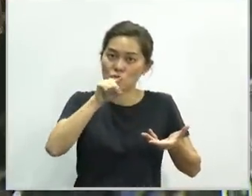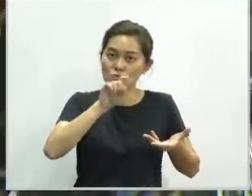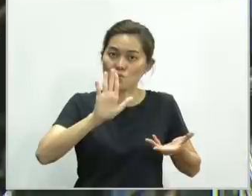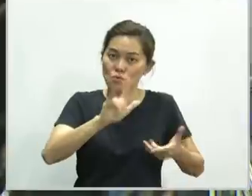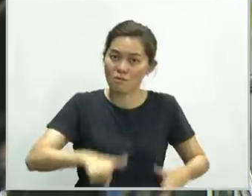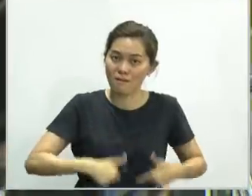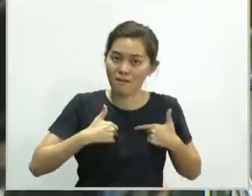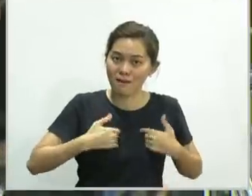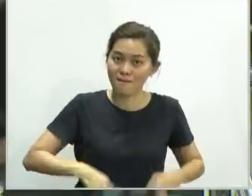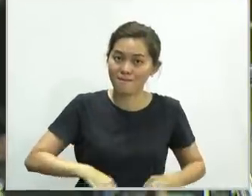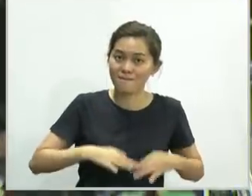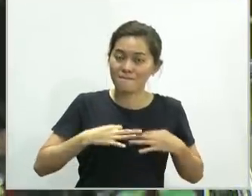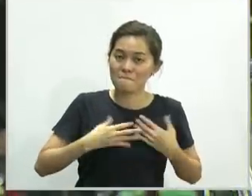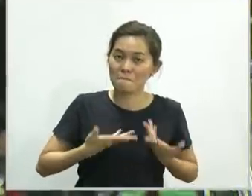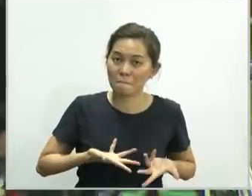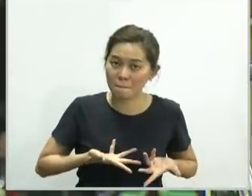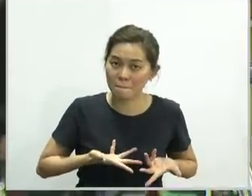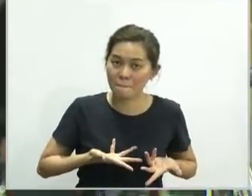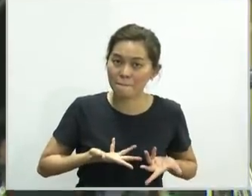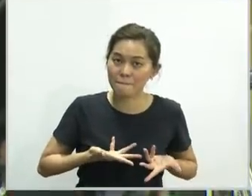life with that